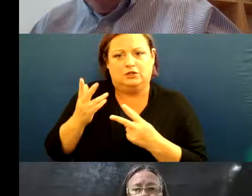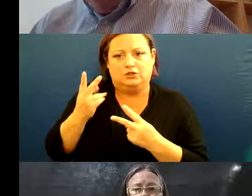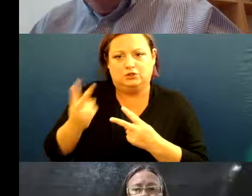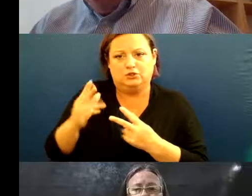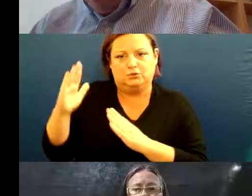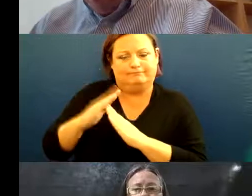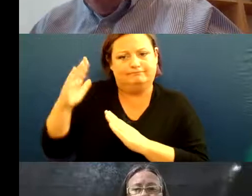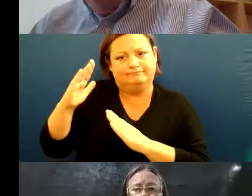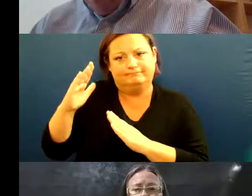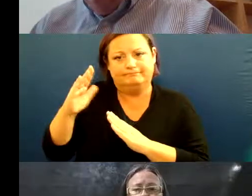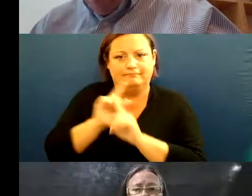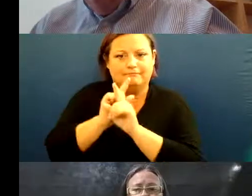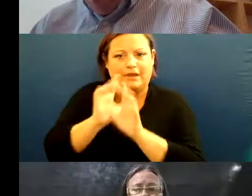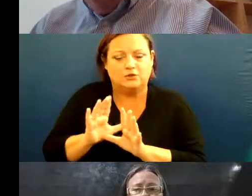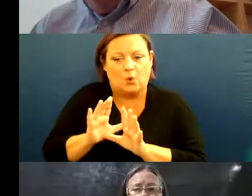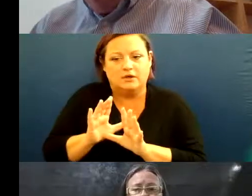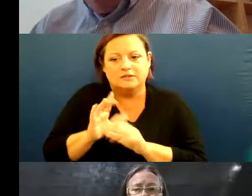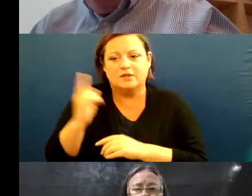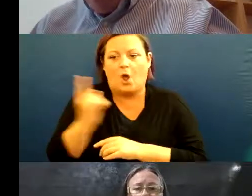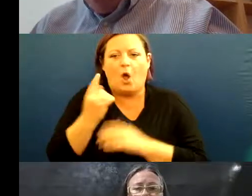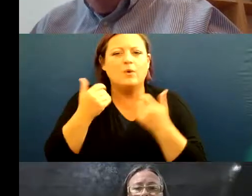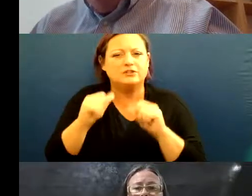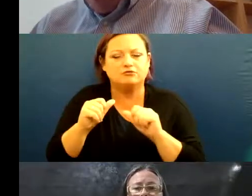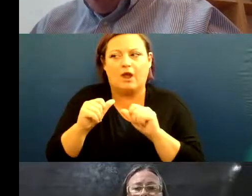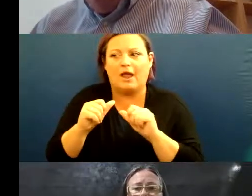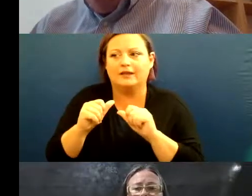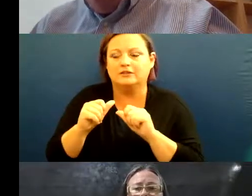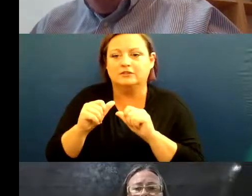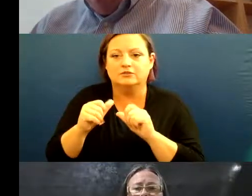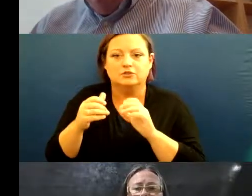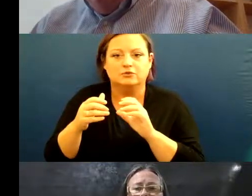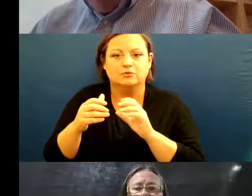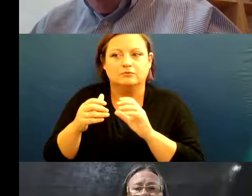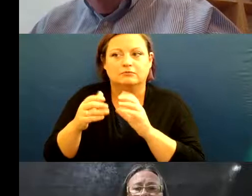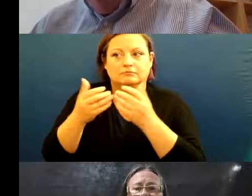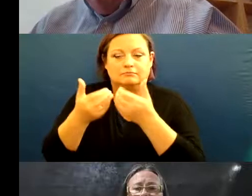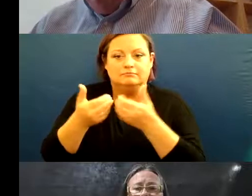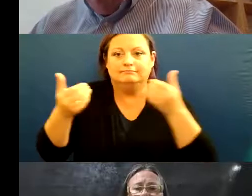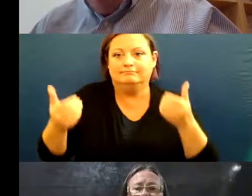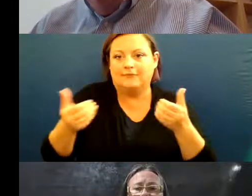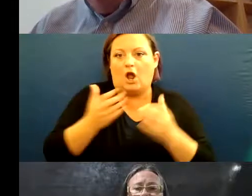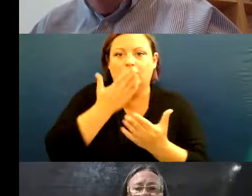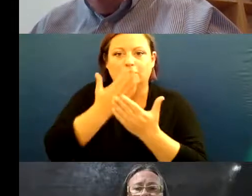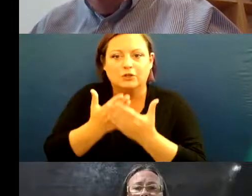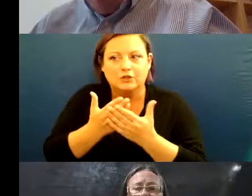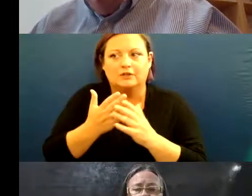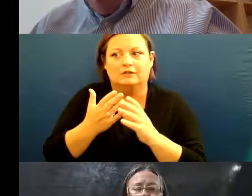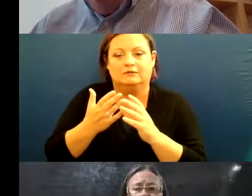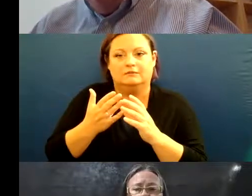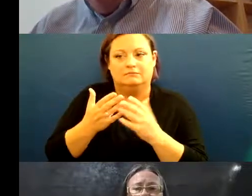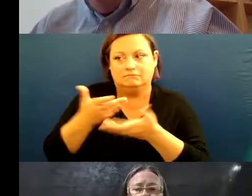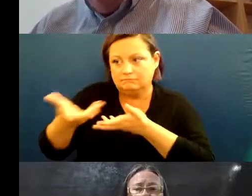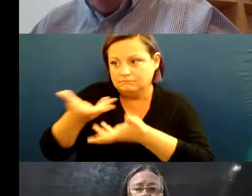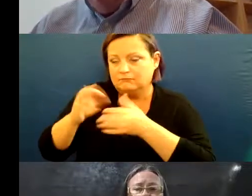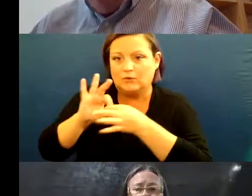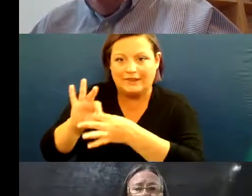try to leave on good terms. Don't burn any bridges. I'm still really great friends with Bert